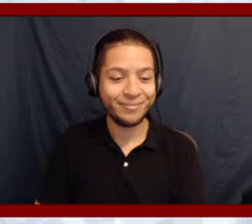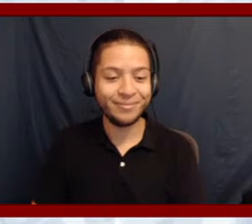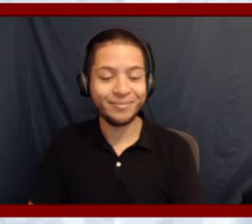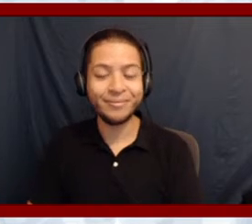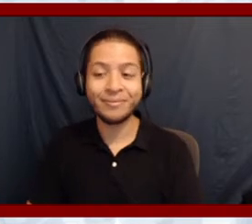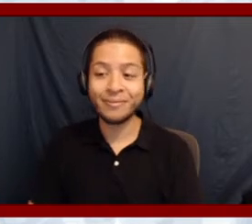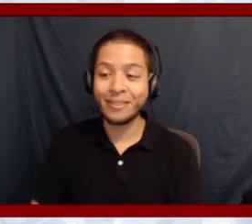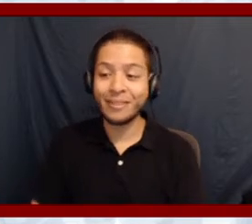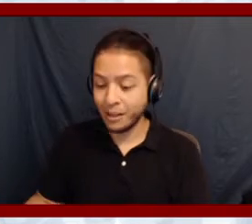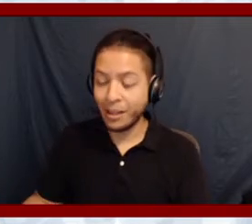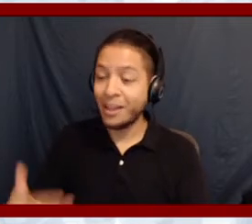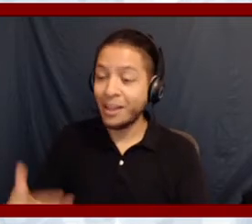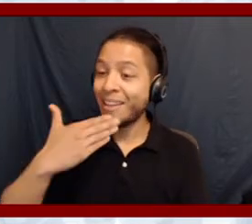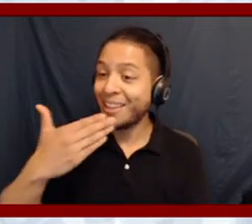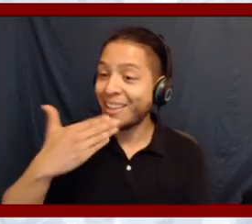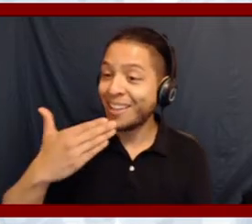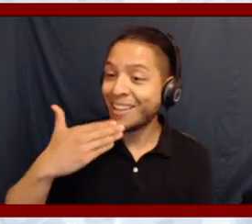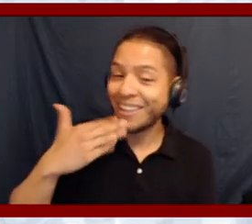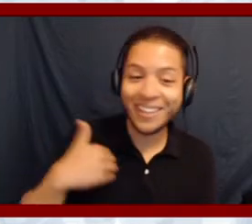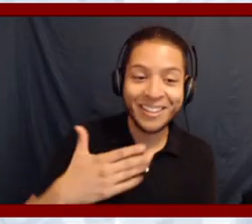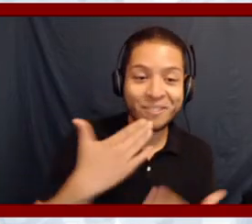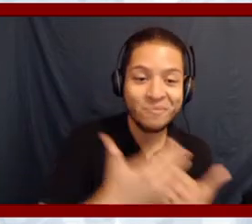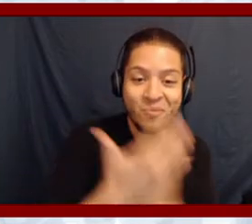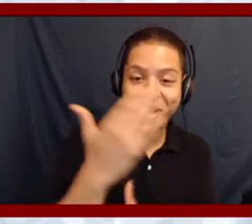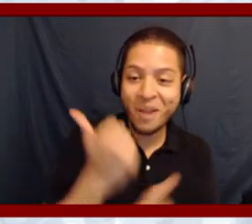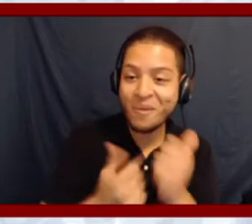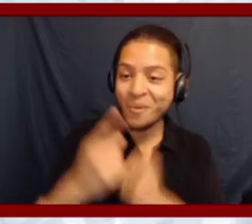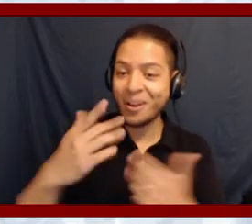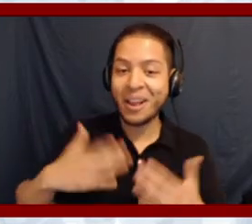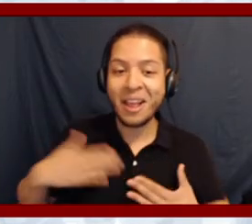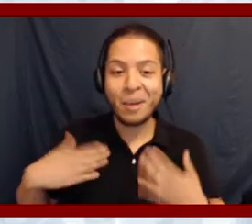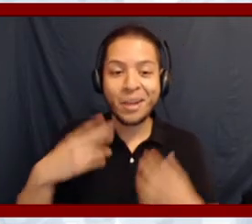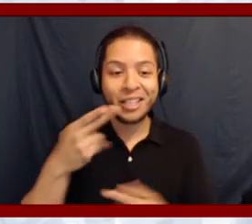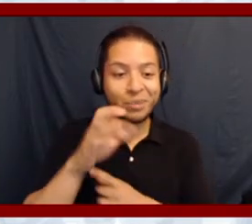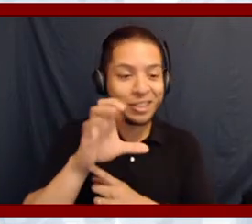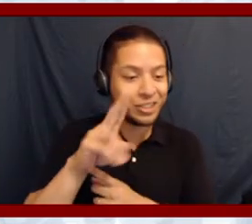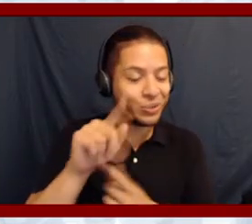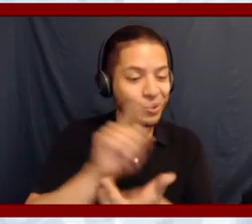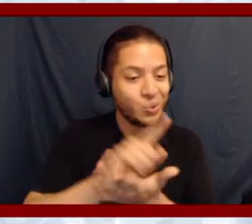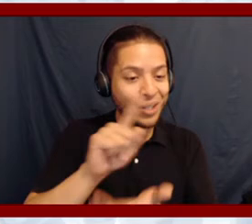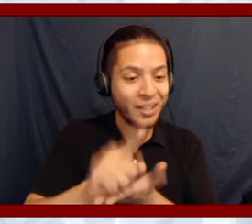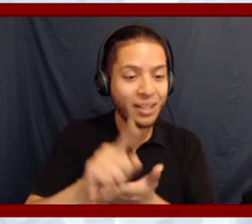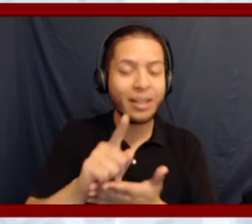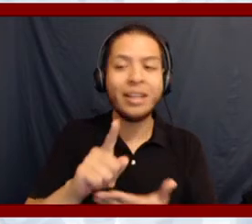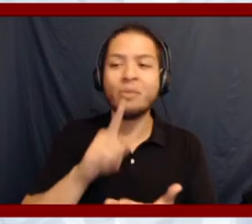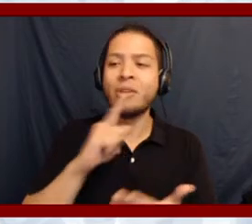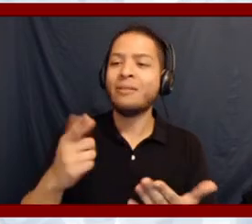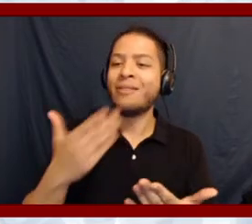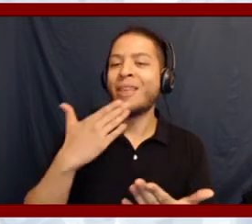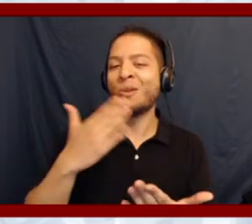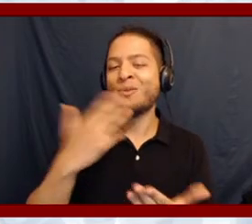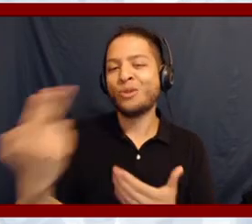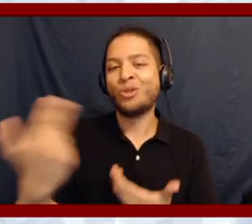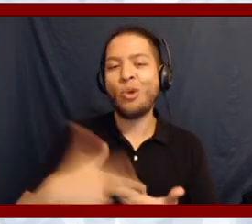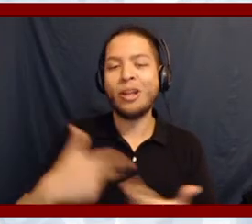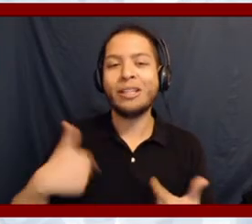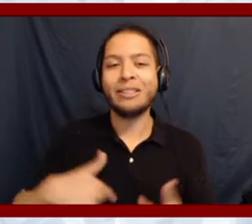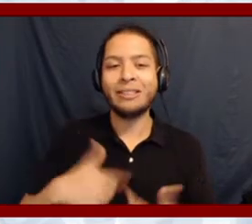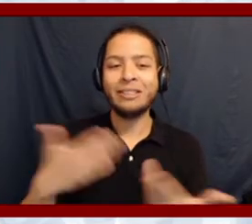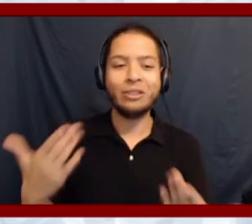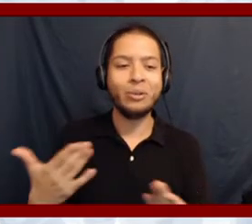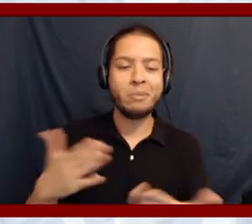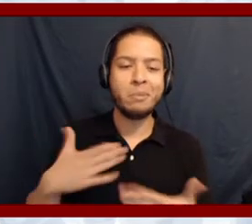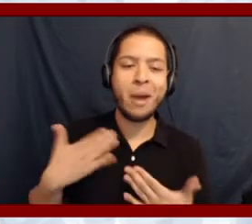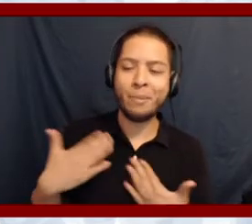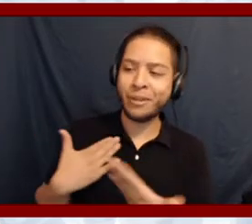morning, everyone. Happy HBCU week. Thank you for joining the virtual panel. Delighted to be here with Dr. Fauci to discuss